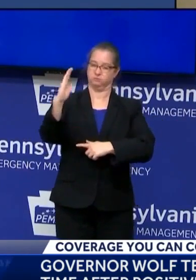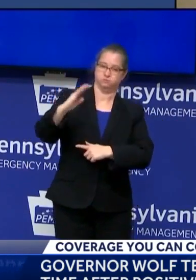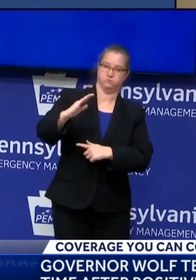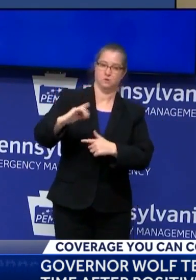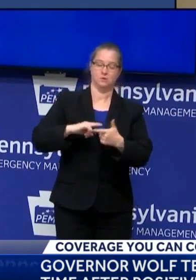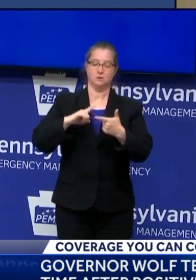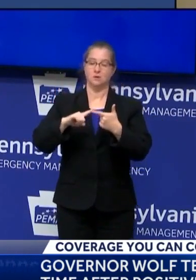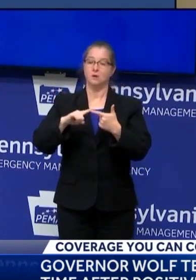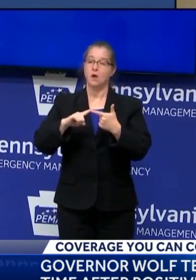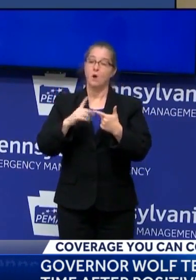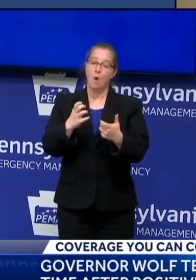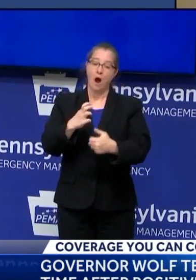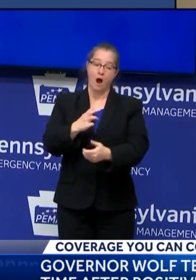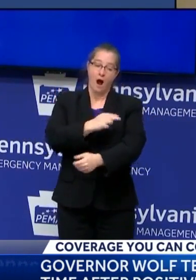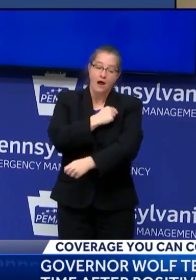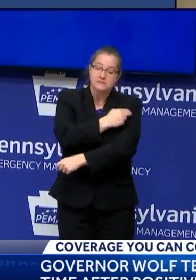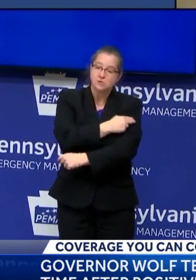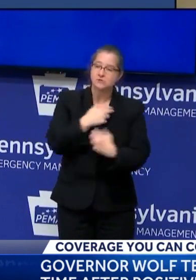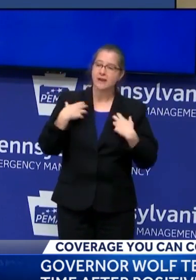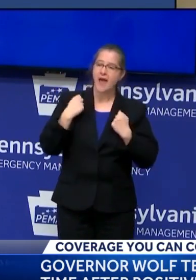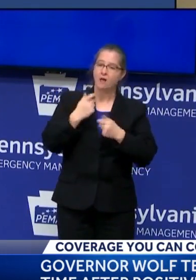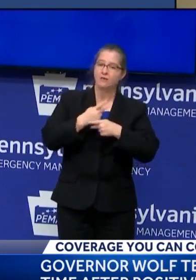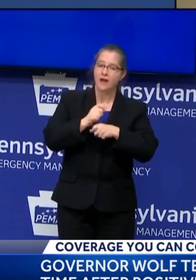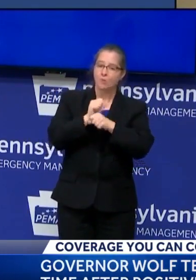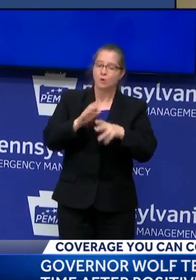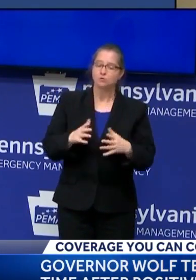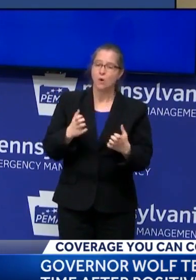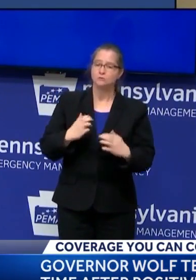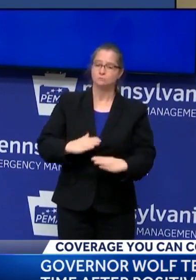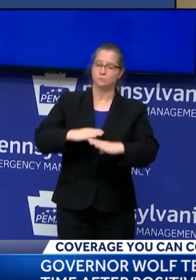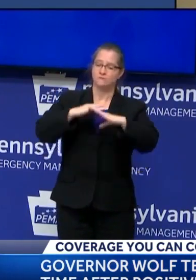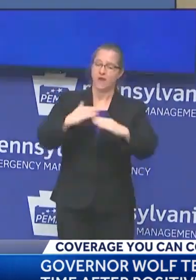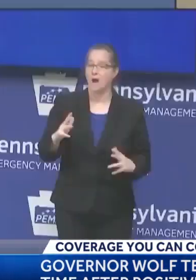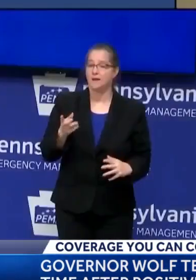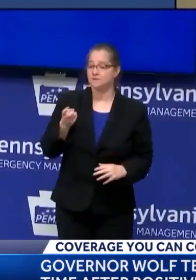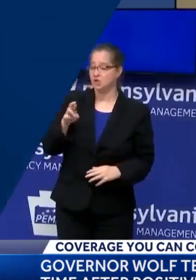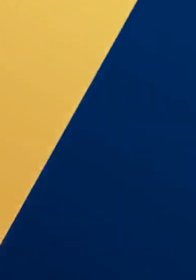was asymptomatic the entire time. He says he will continue to quarantine and work from home.